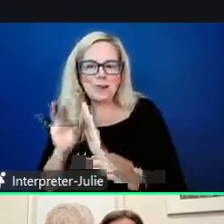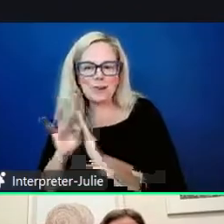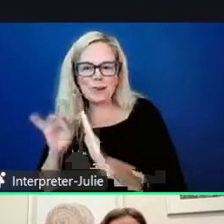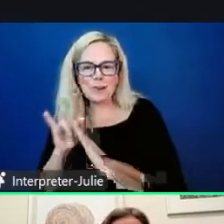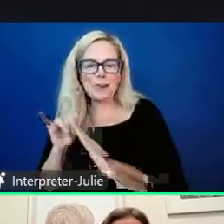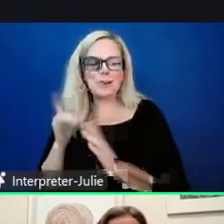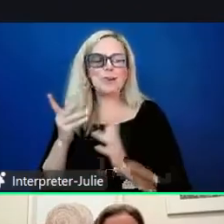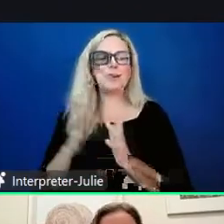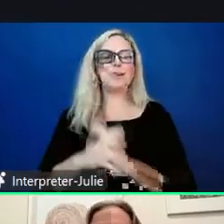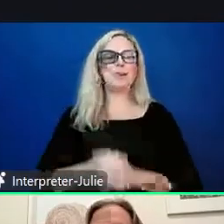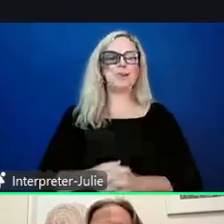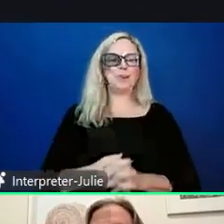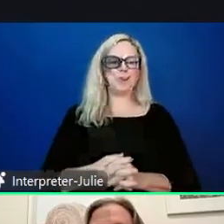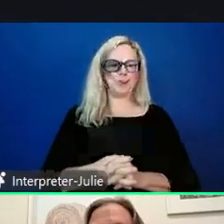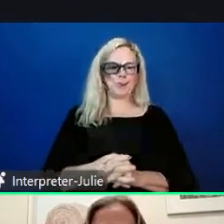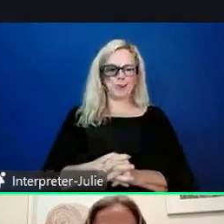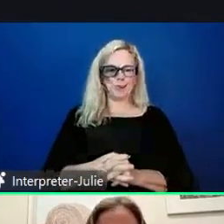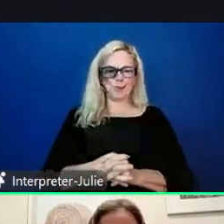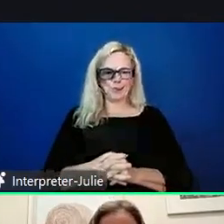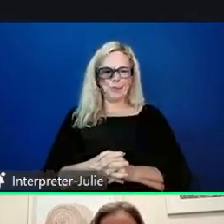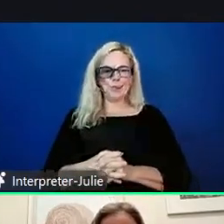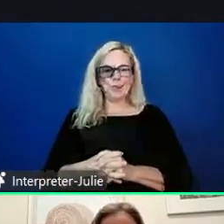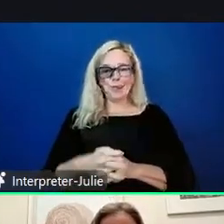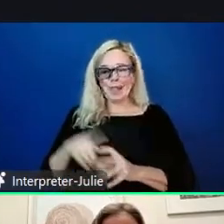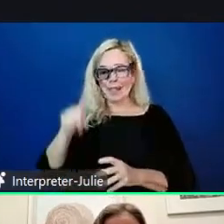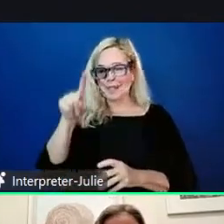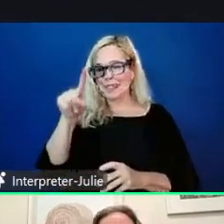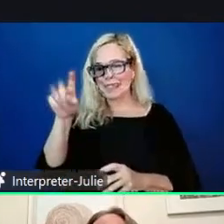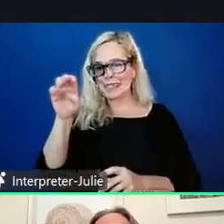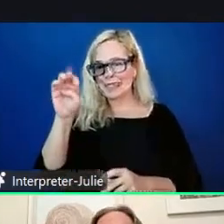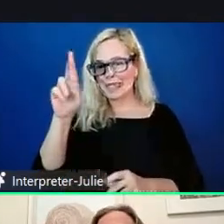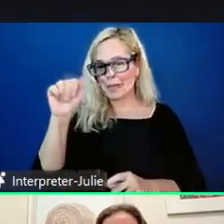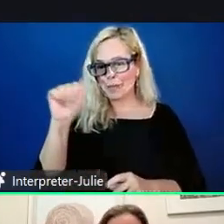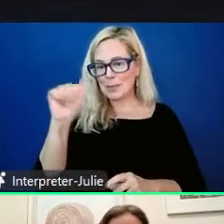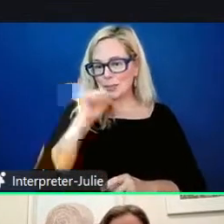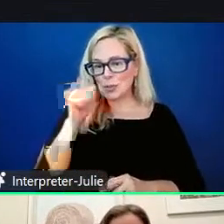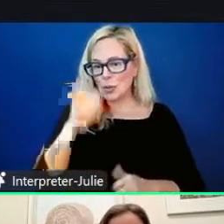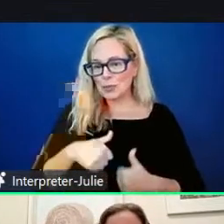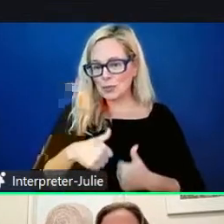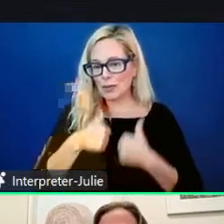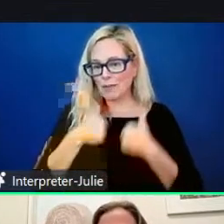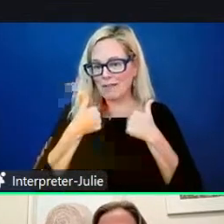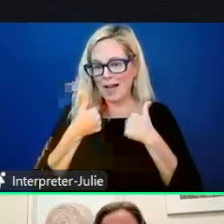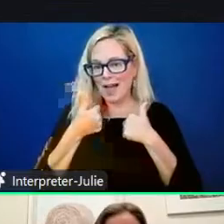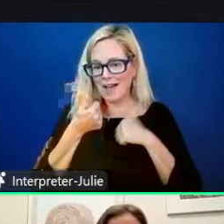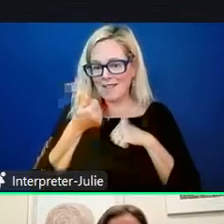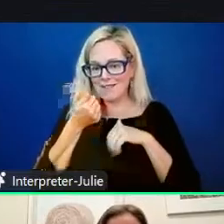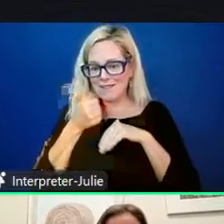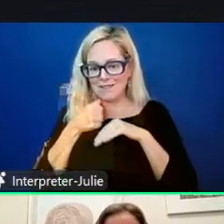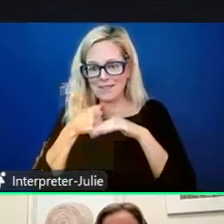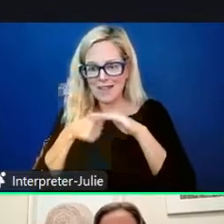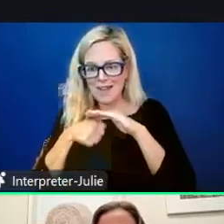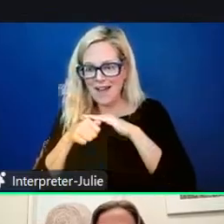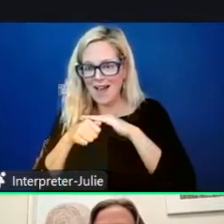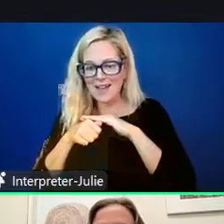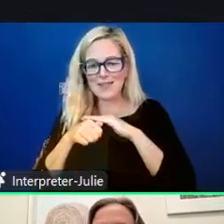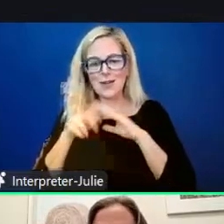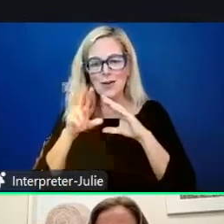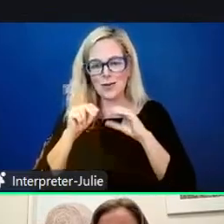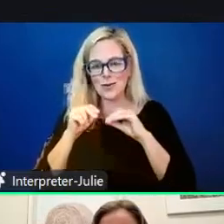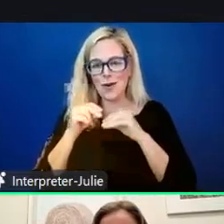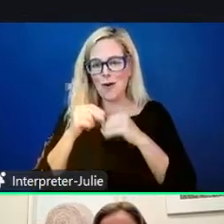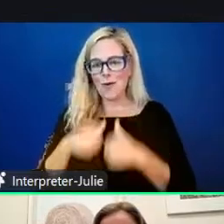Zebras don't survive by becoming something else. They don't hide their stripes. They survive by staying